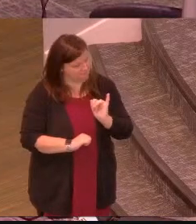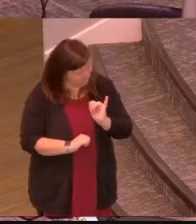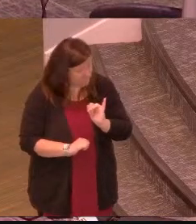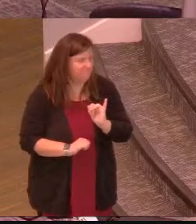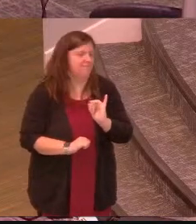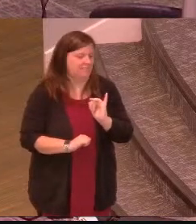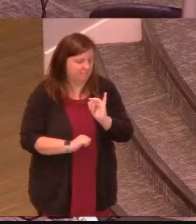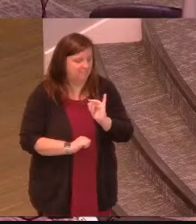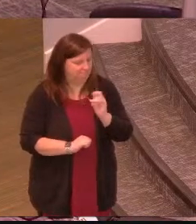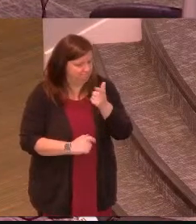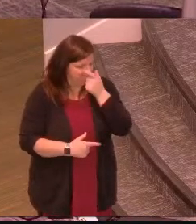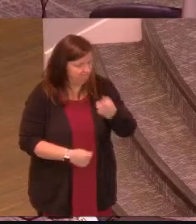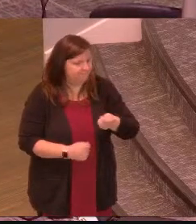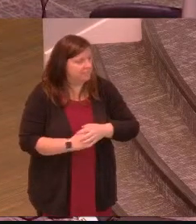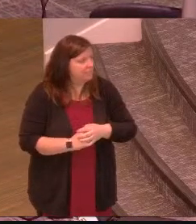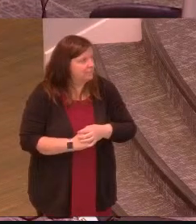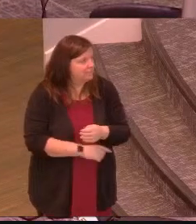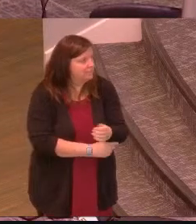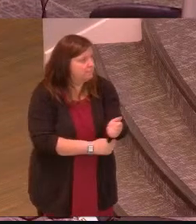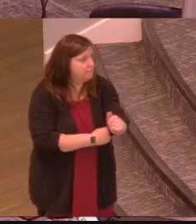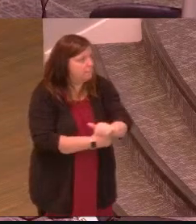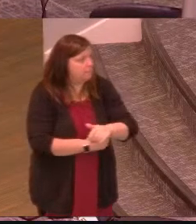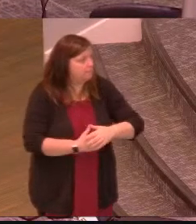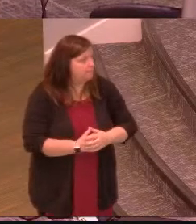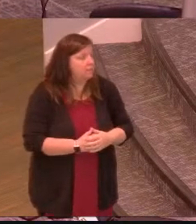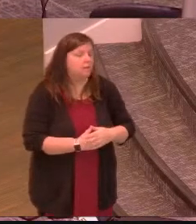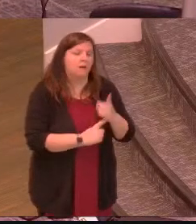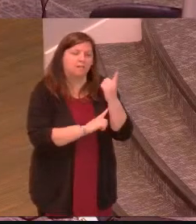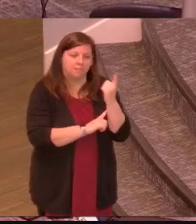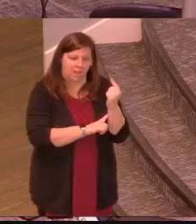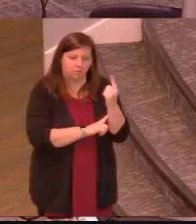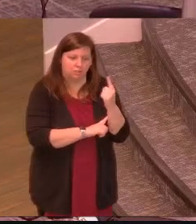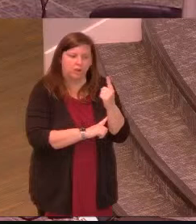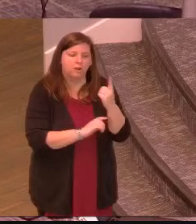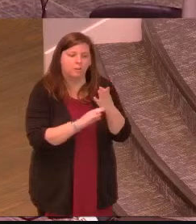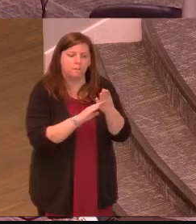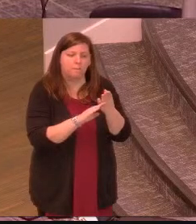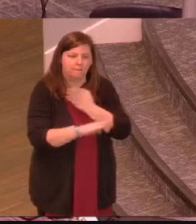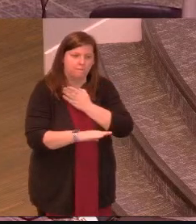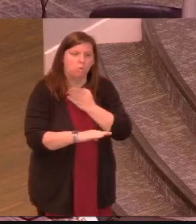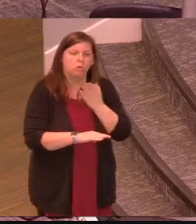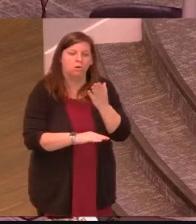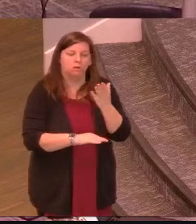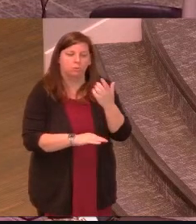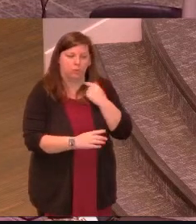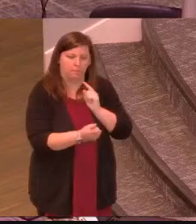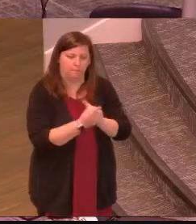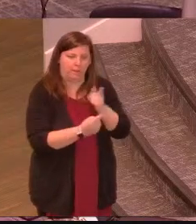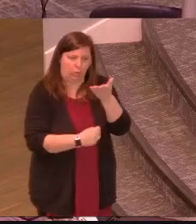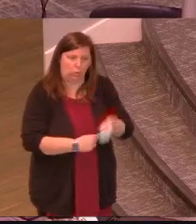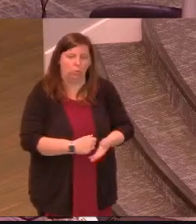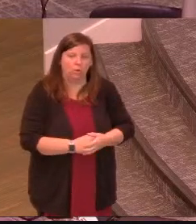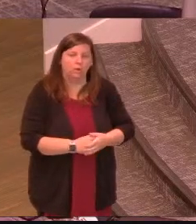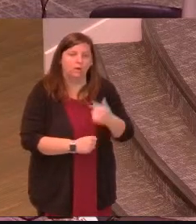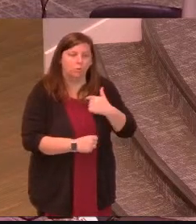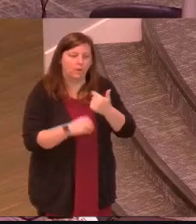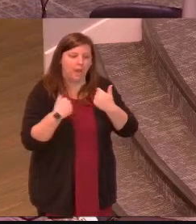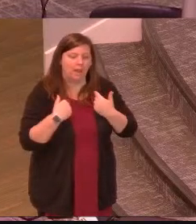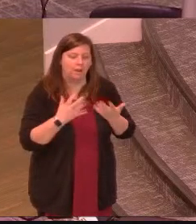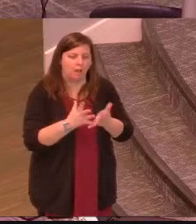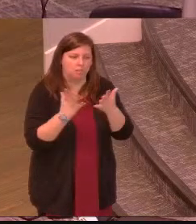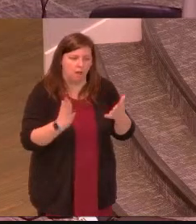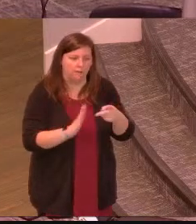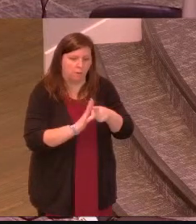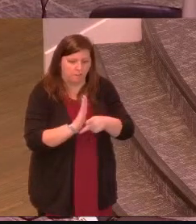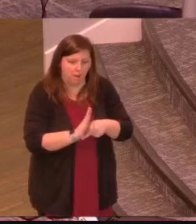Last year, before I got to know you, we did a lot of policy review and revision, and one of the things about that